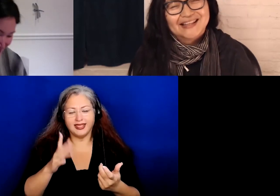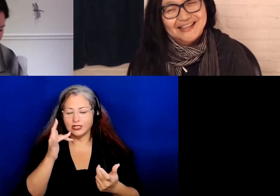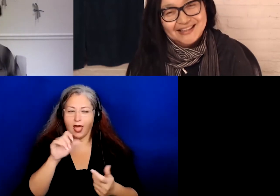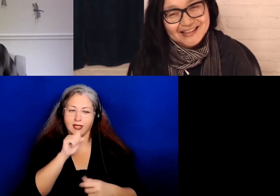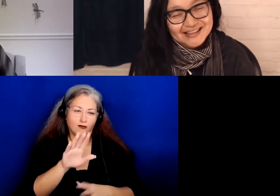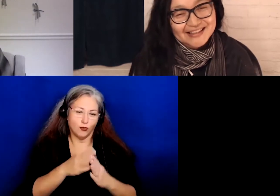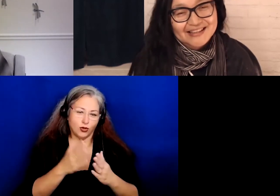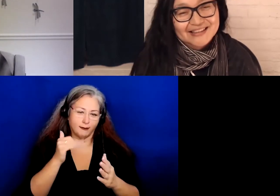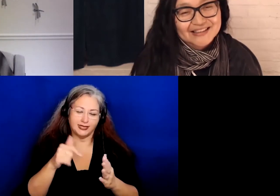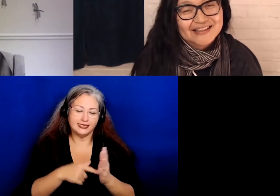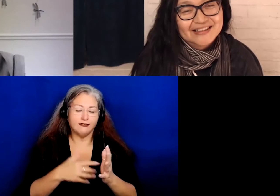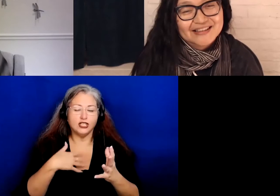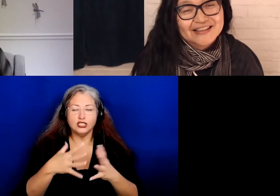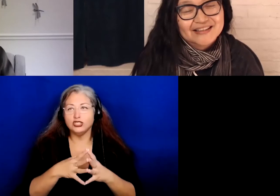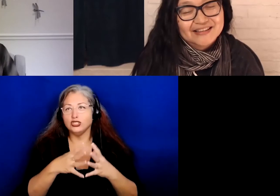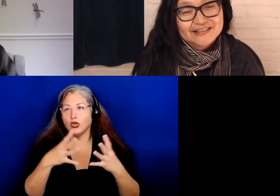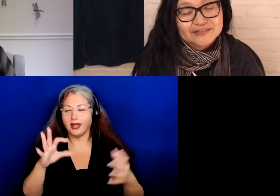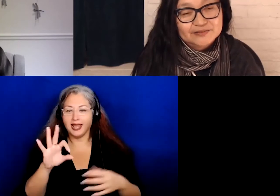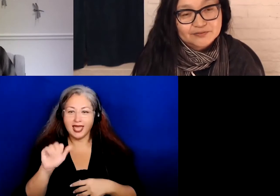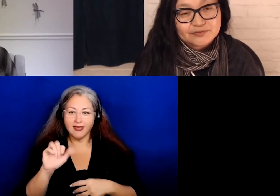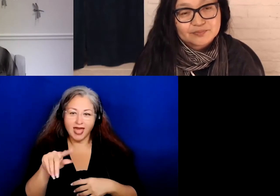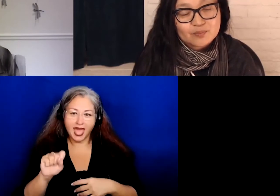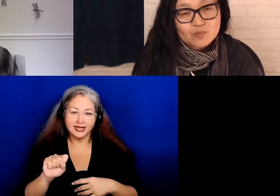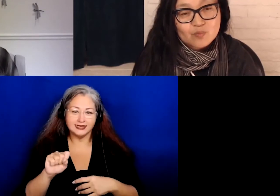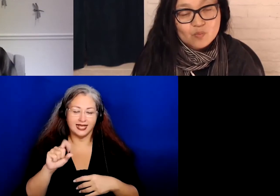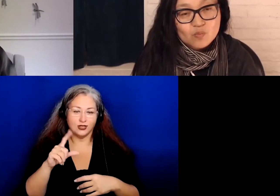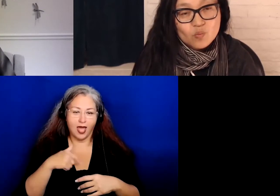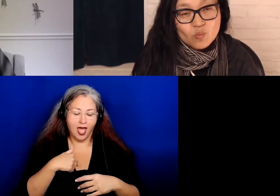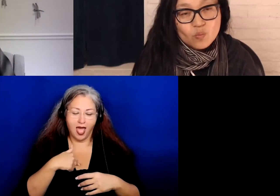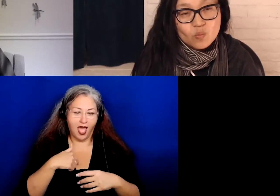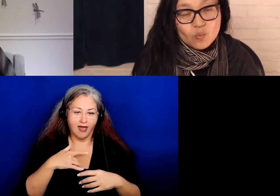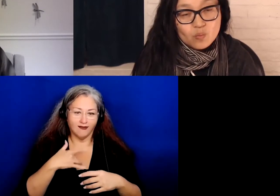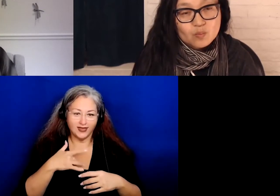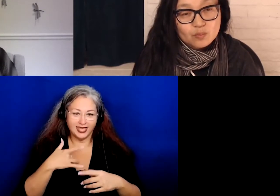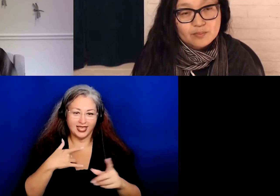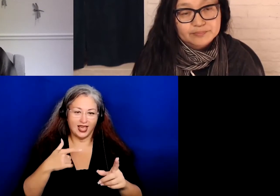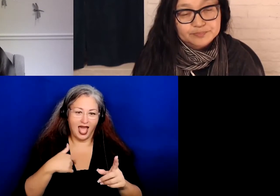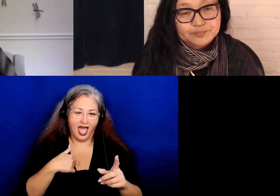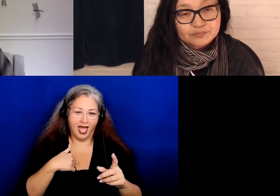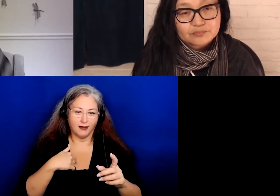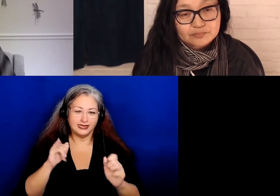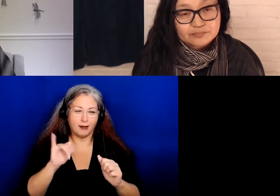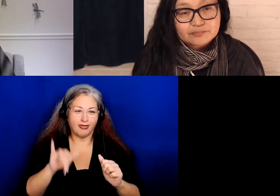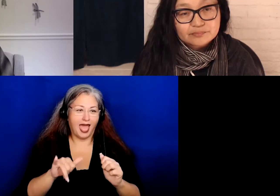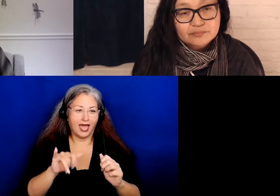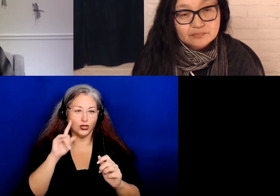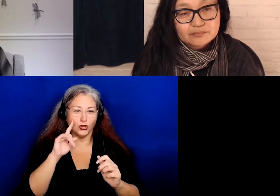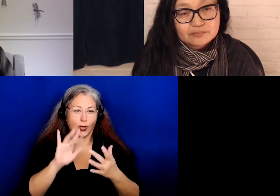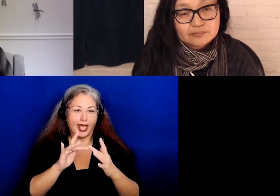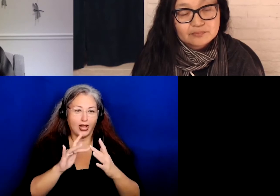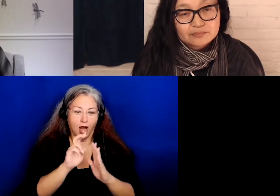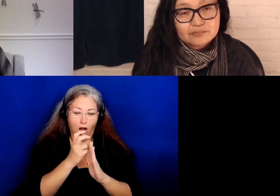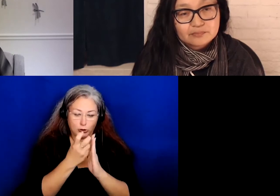your book, because there's just so many facts, and then I feel like I'm going down that internet wormhole with you,